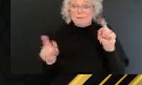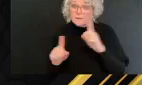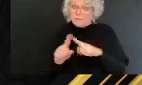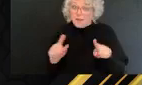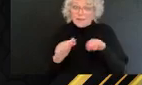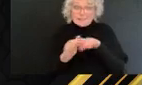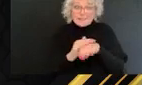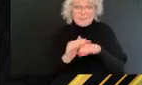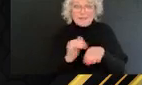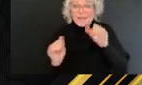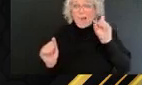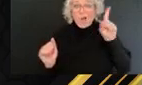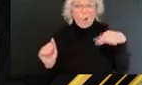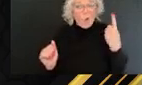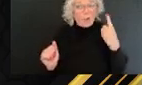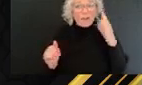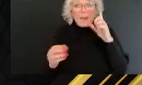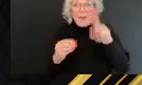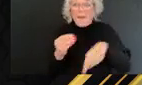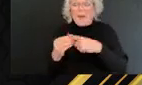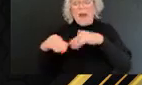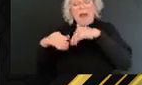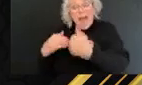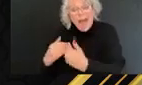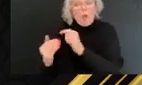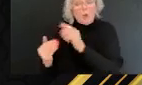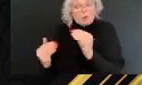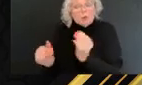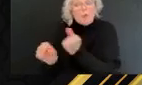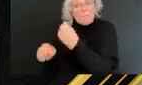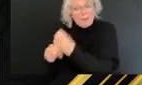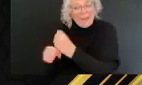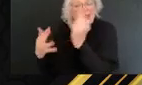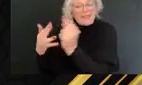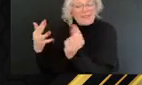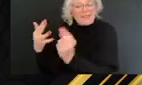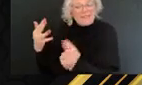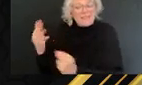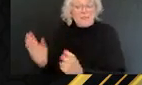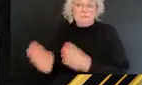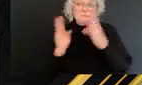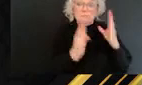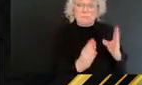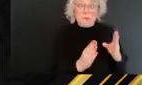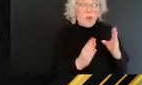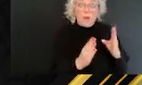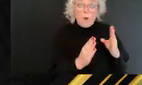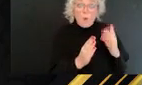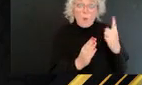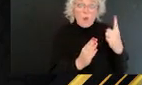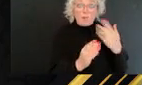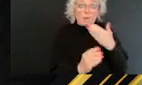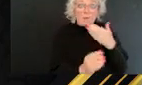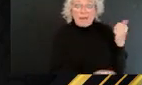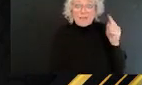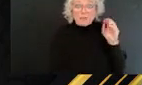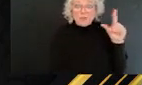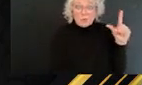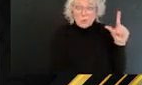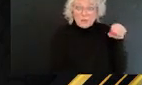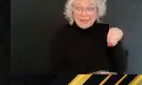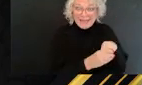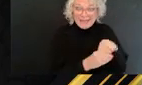But accessibility is not just about learning the how-to. One of the sharpest tools in the